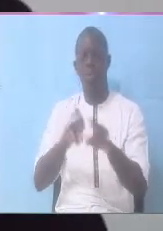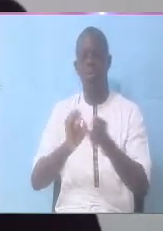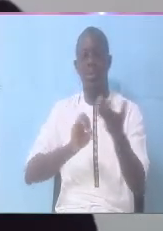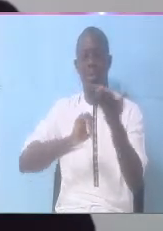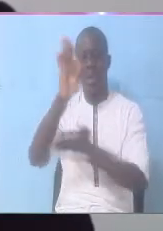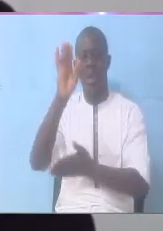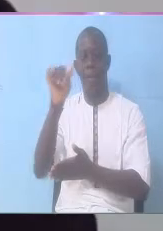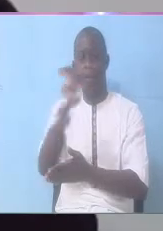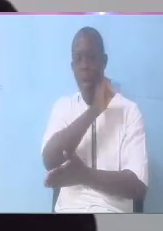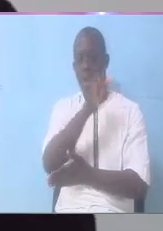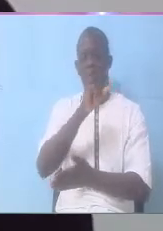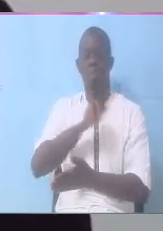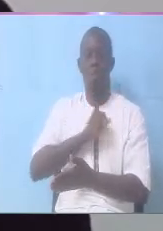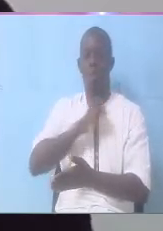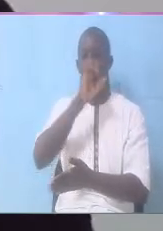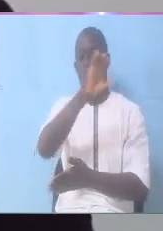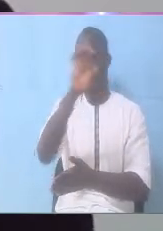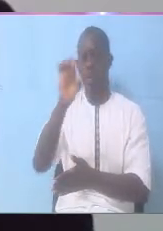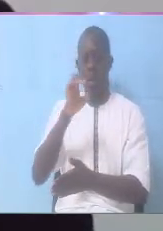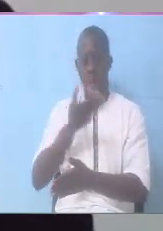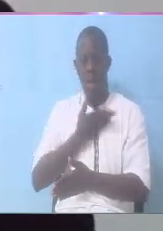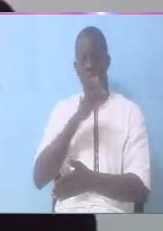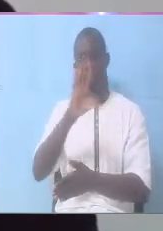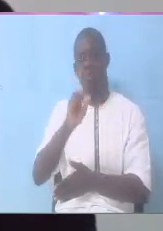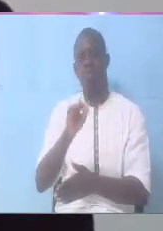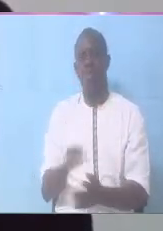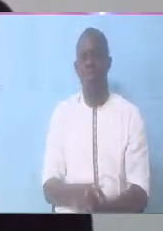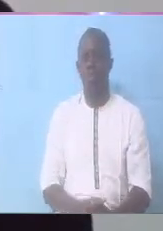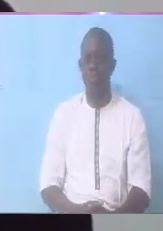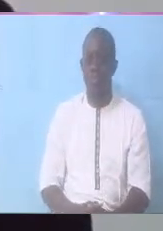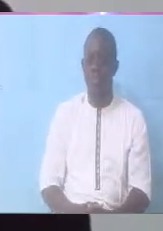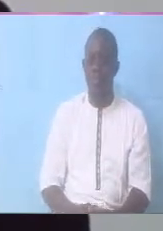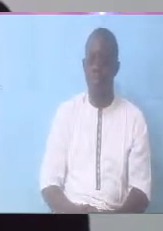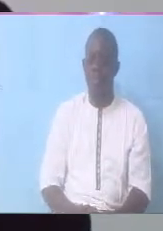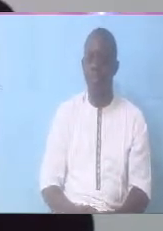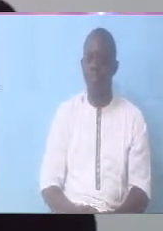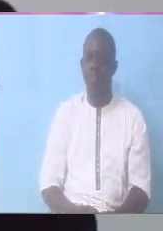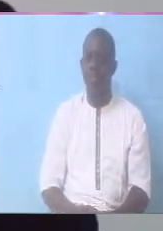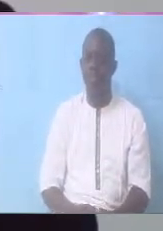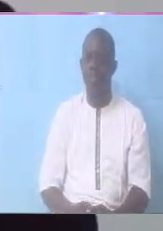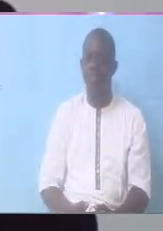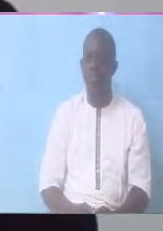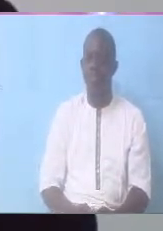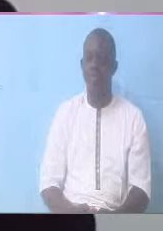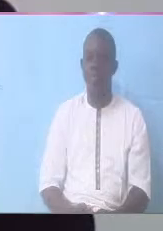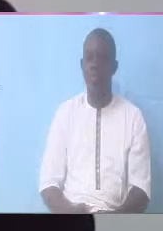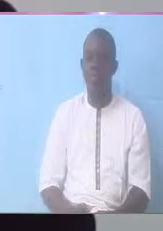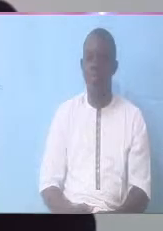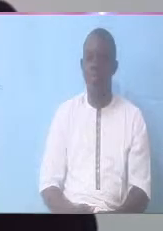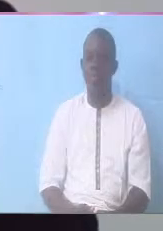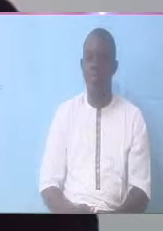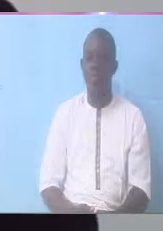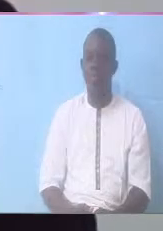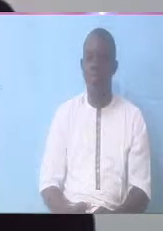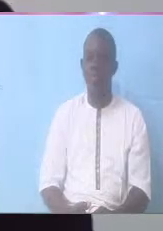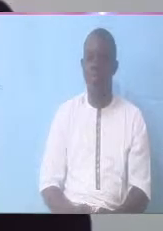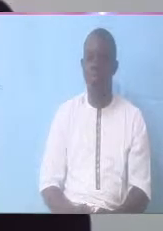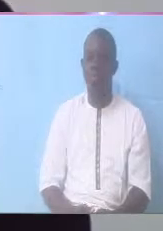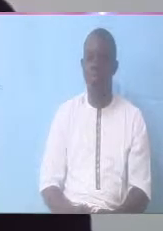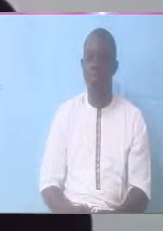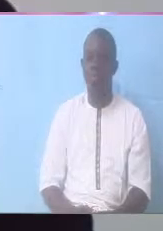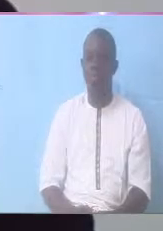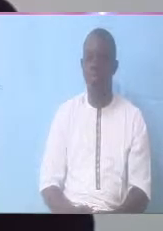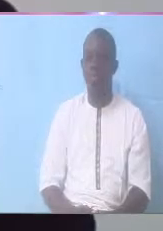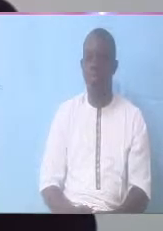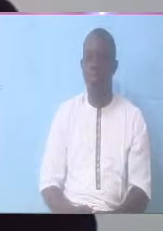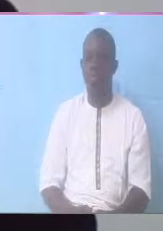jele kolu na atake nyaming bari nyin security olu ka ko men dolu ke tumodolu biri nyin kafu folo menu nata na mbanko kan ye be